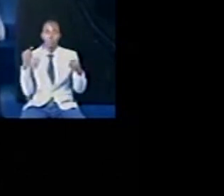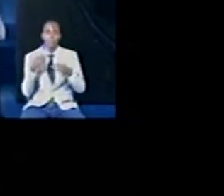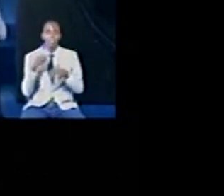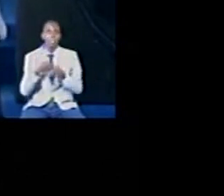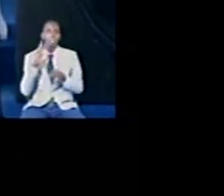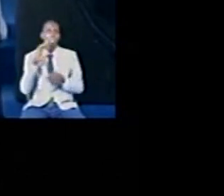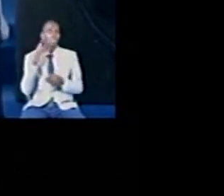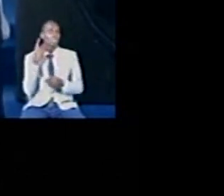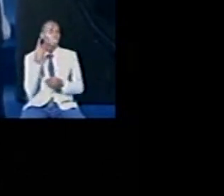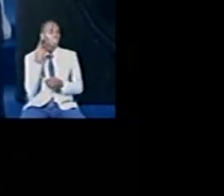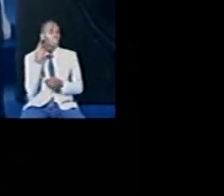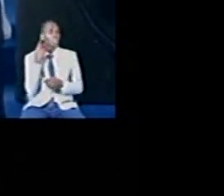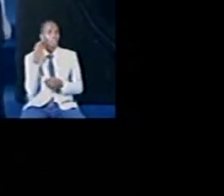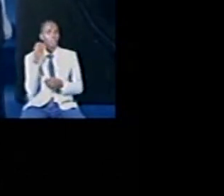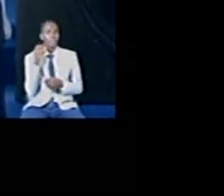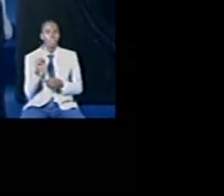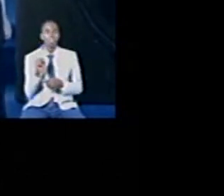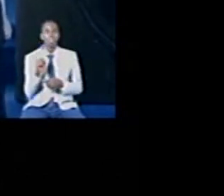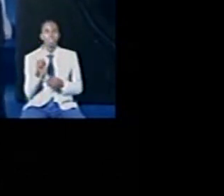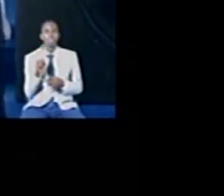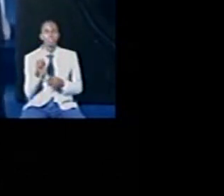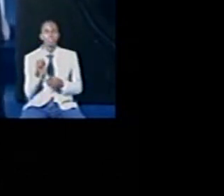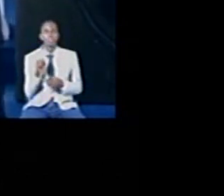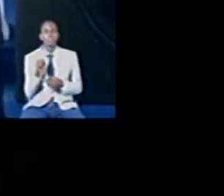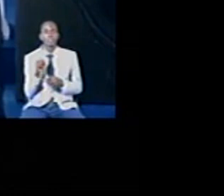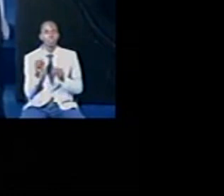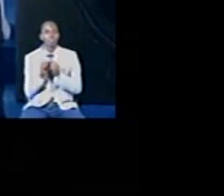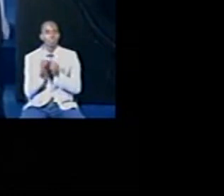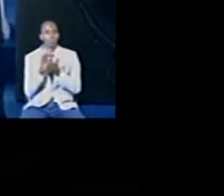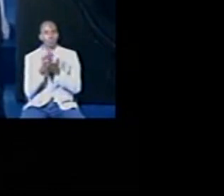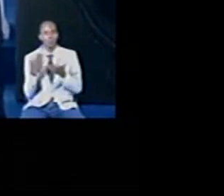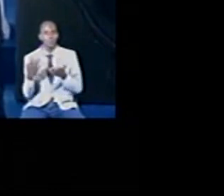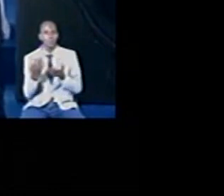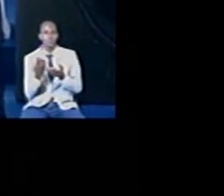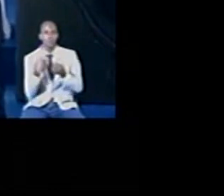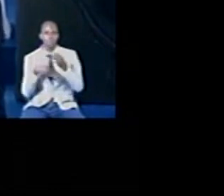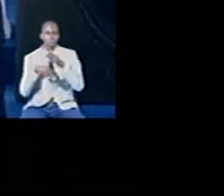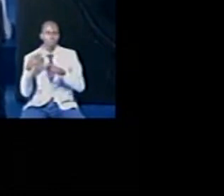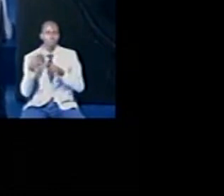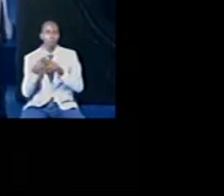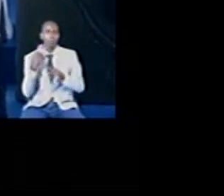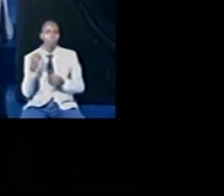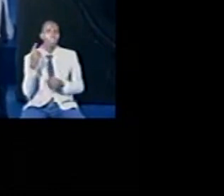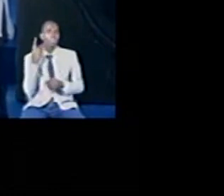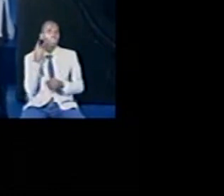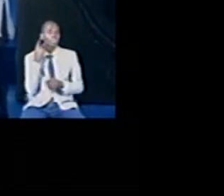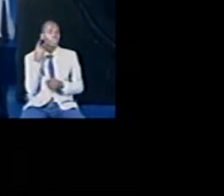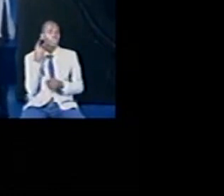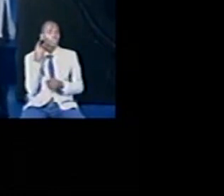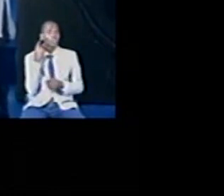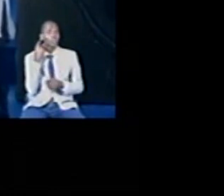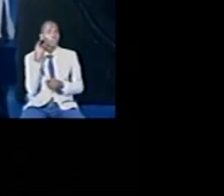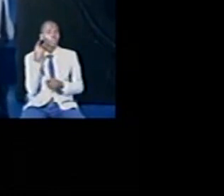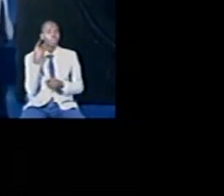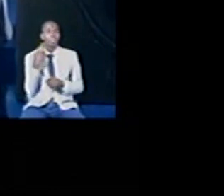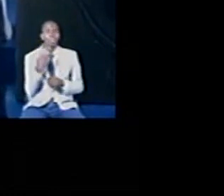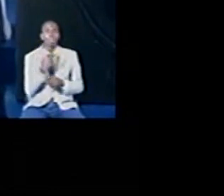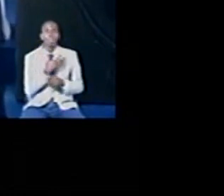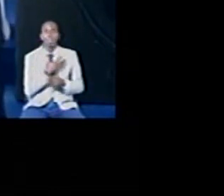with associated discharge coming from the ear. And after the prayer of the man of